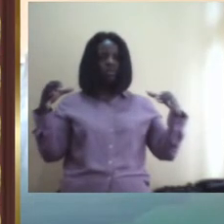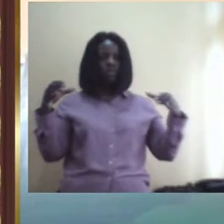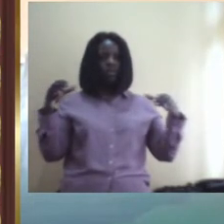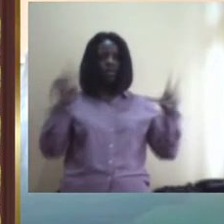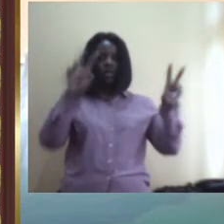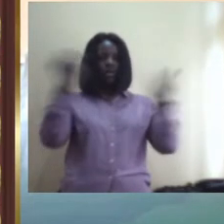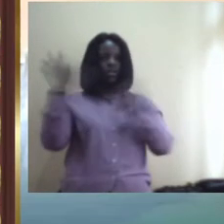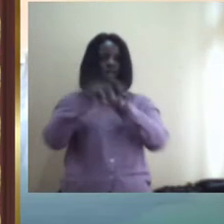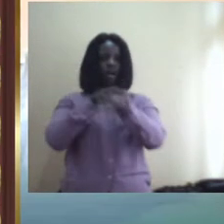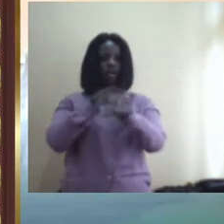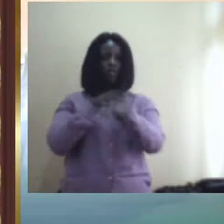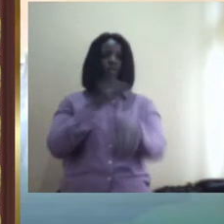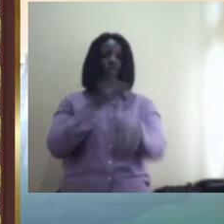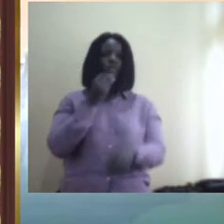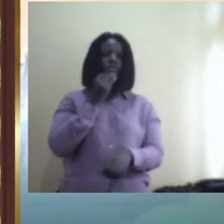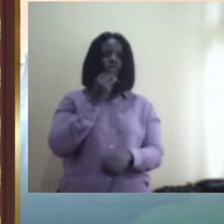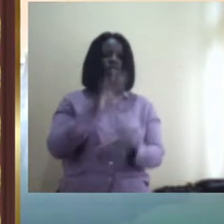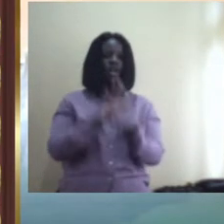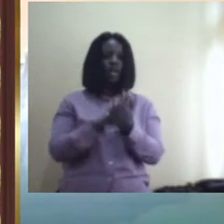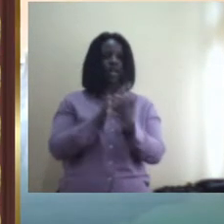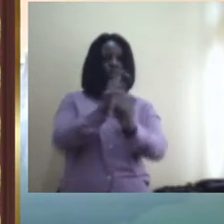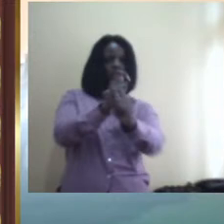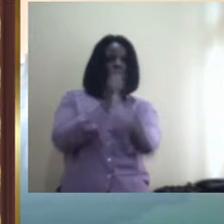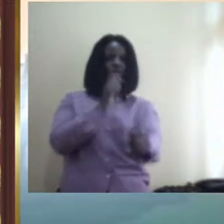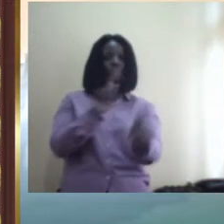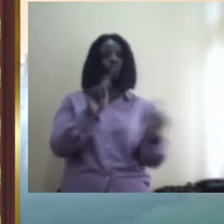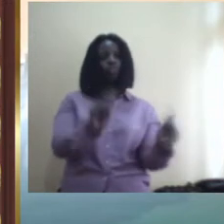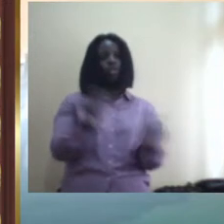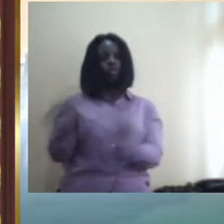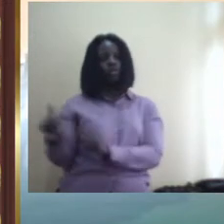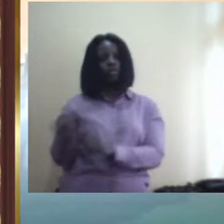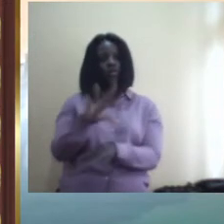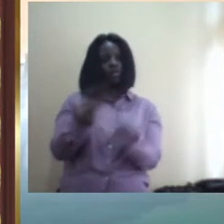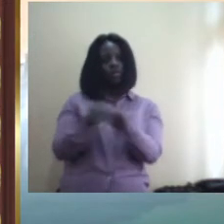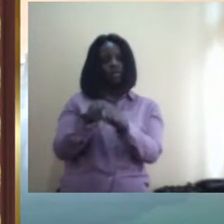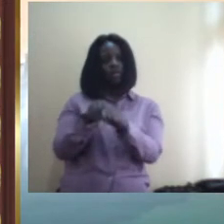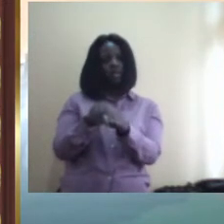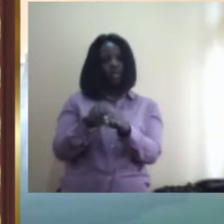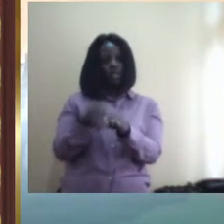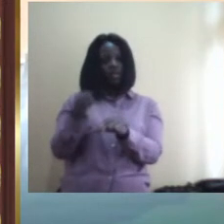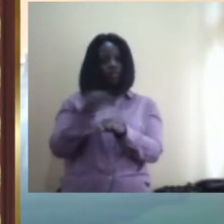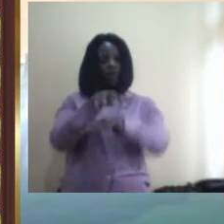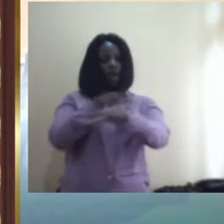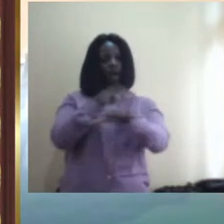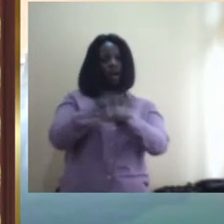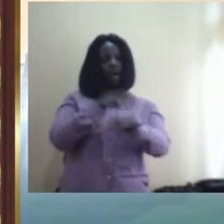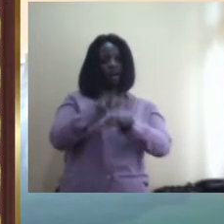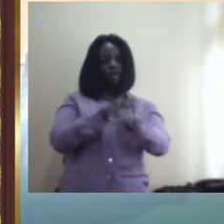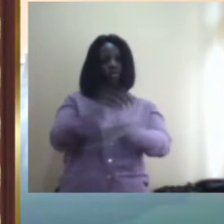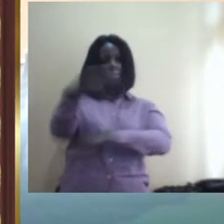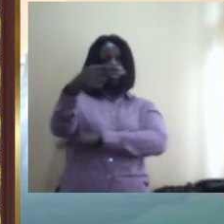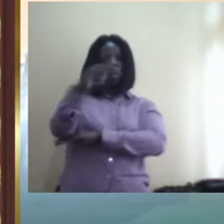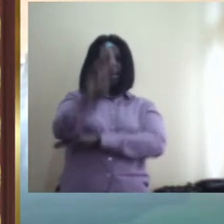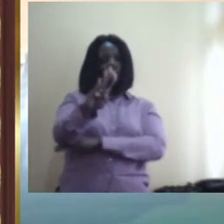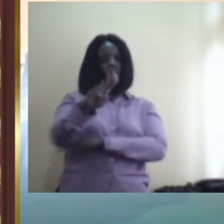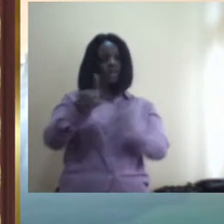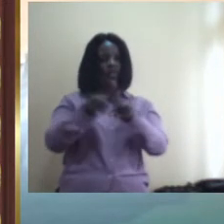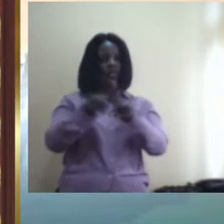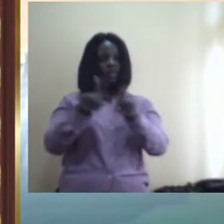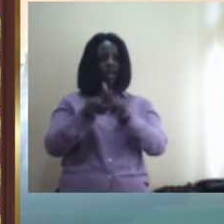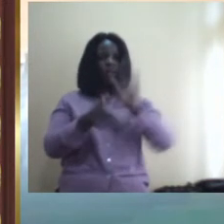logistic hubs, intertwined with the agri-park model, government warehouse, operational Vula,